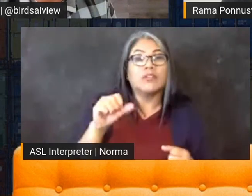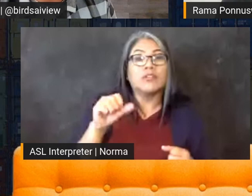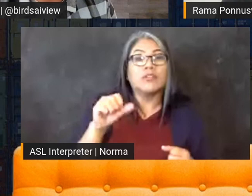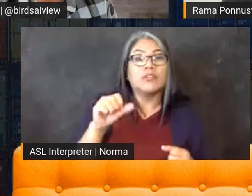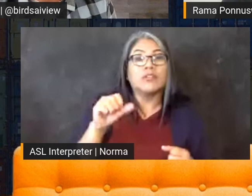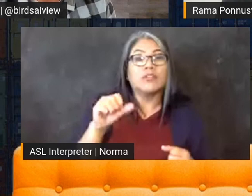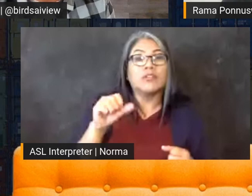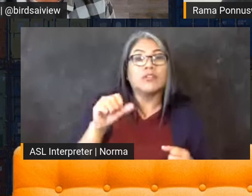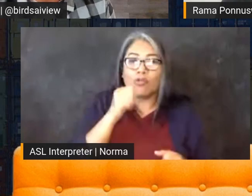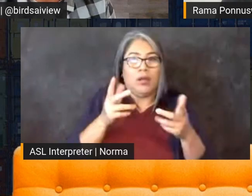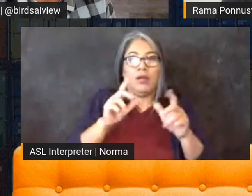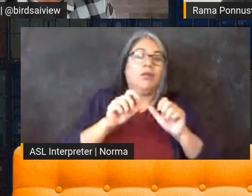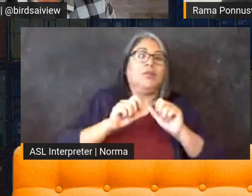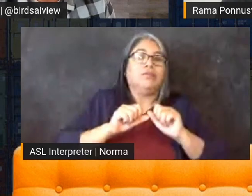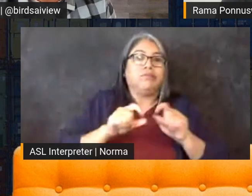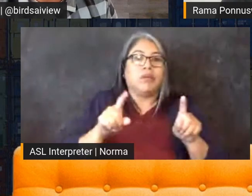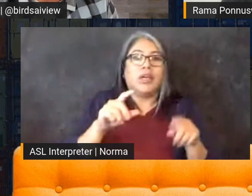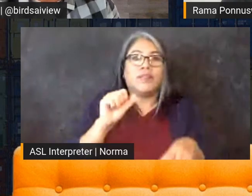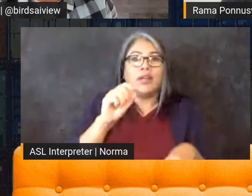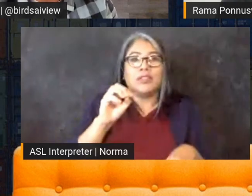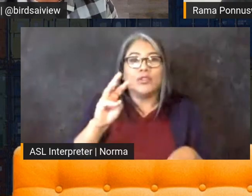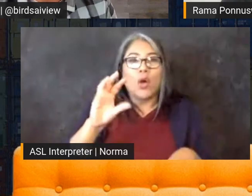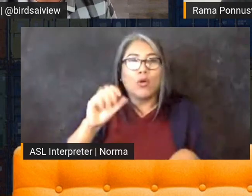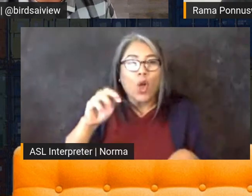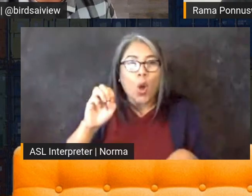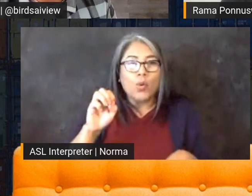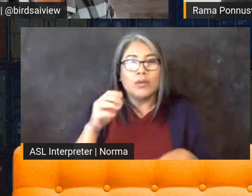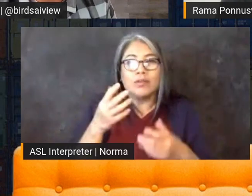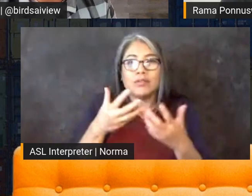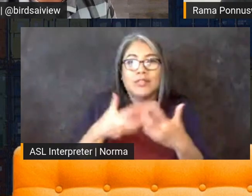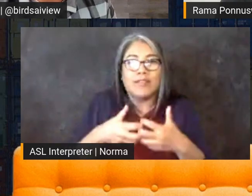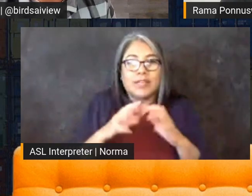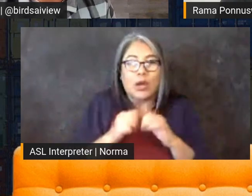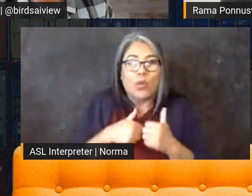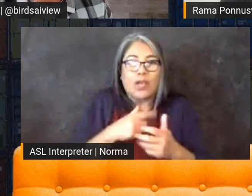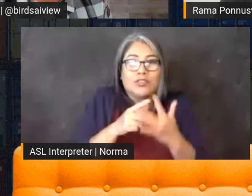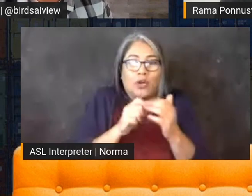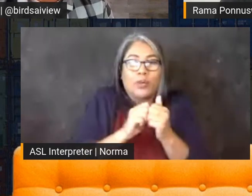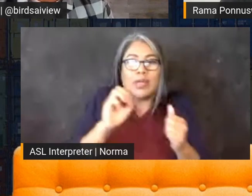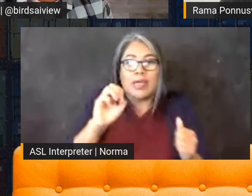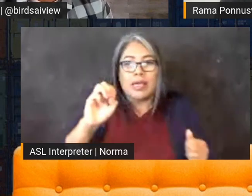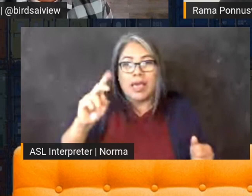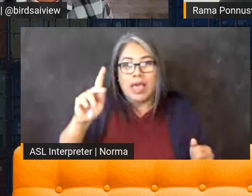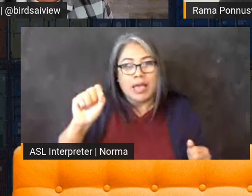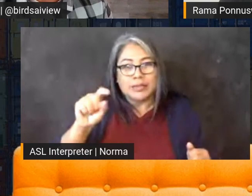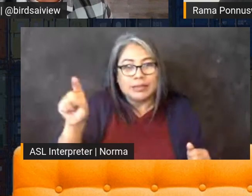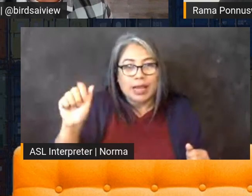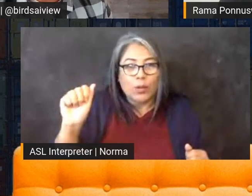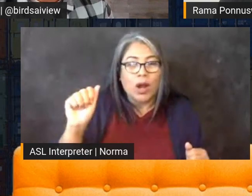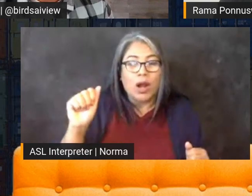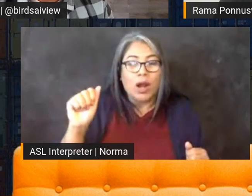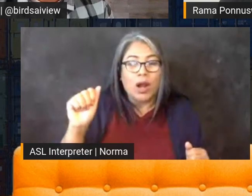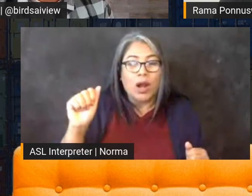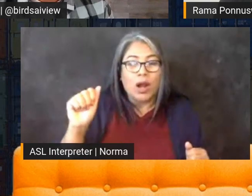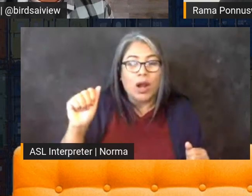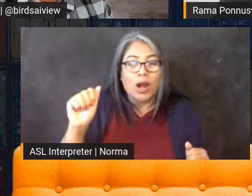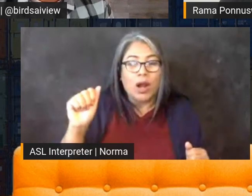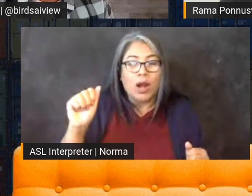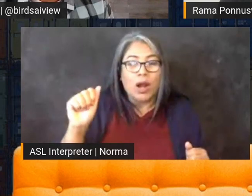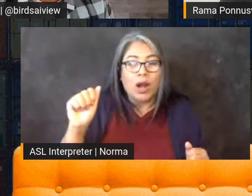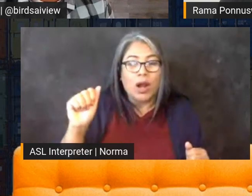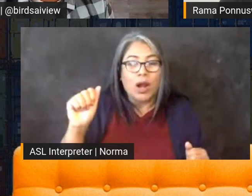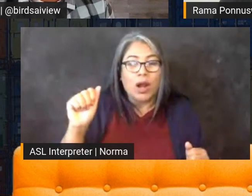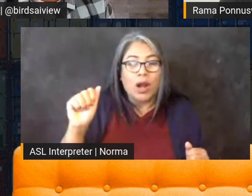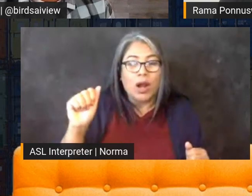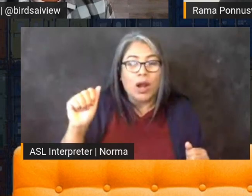Is there a good approach to that? And I'll leave this one open for any of you to respond. Yeah, so we do have a